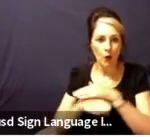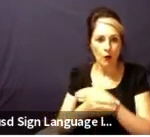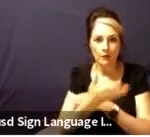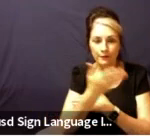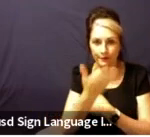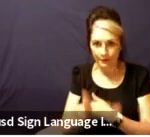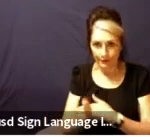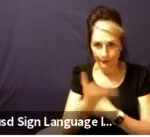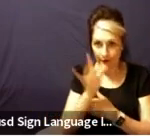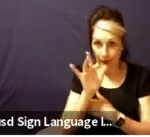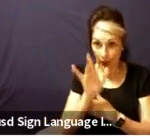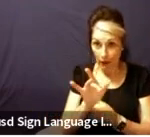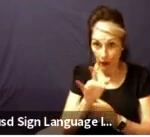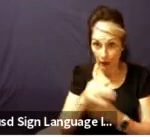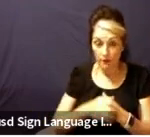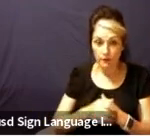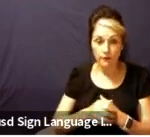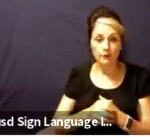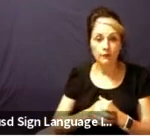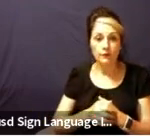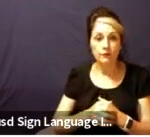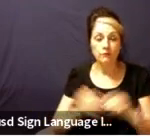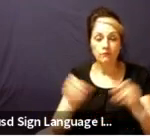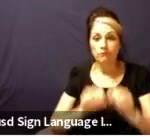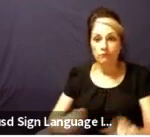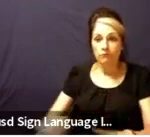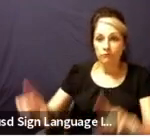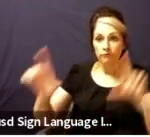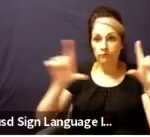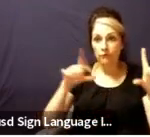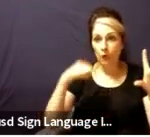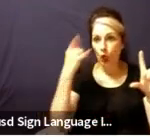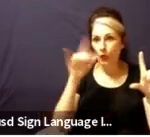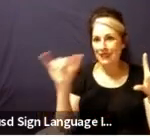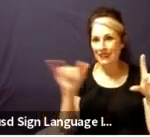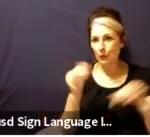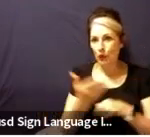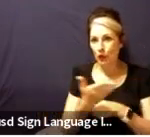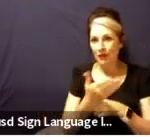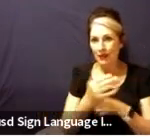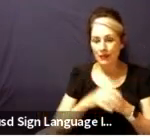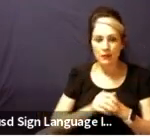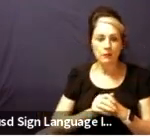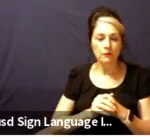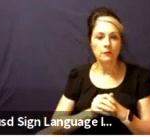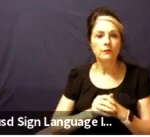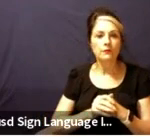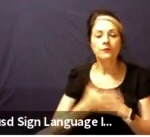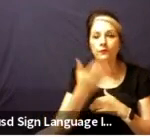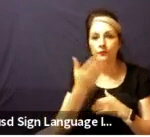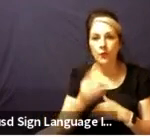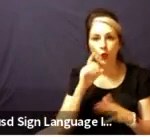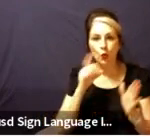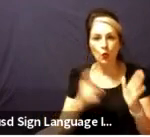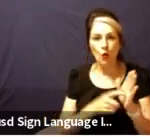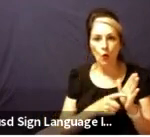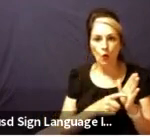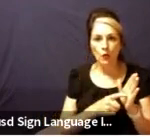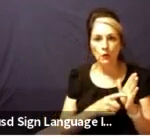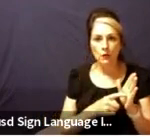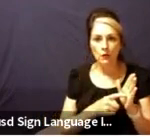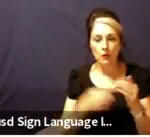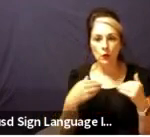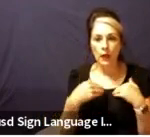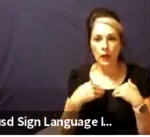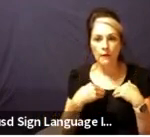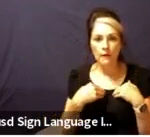Once you click on that link, it will take you to a screen that should look very similar to this. And on this screen, as you notice here, we have